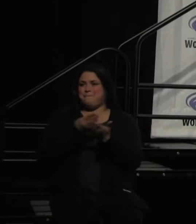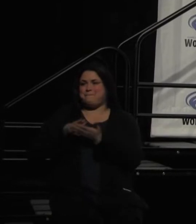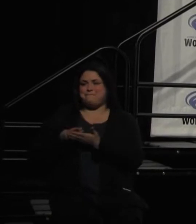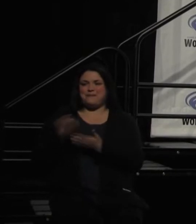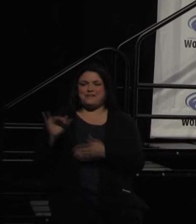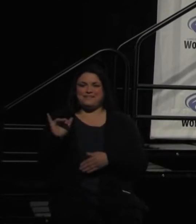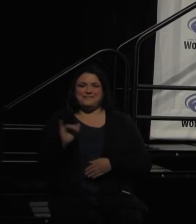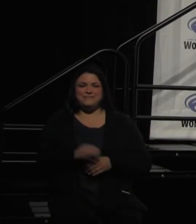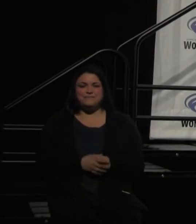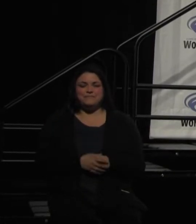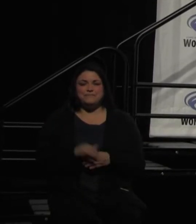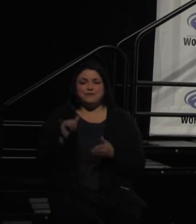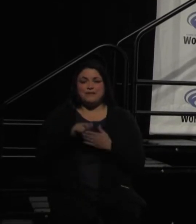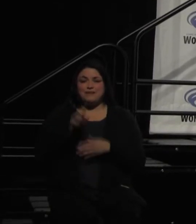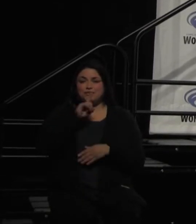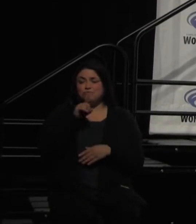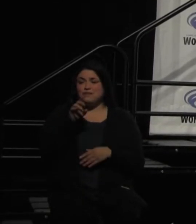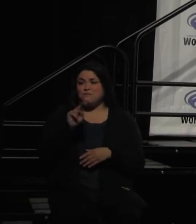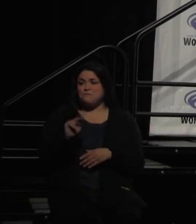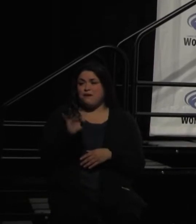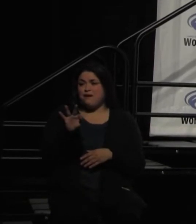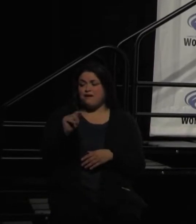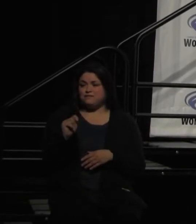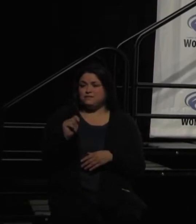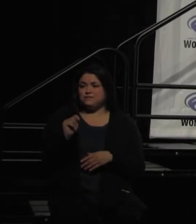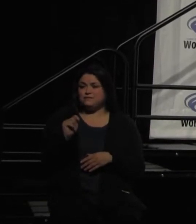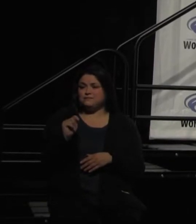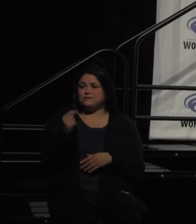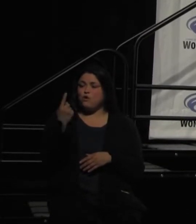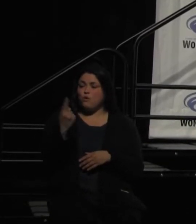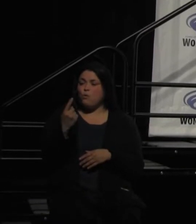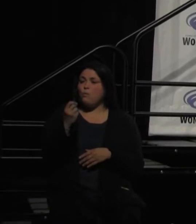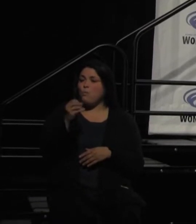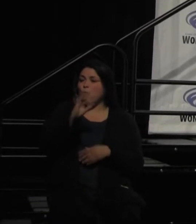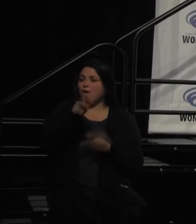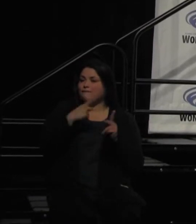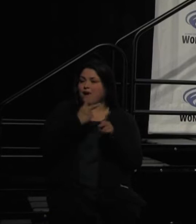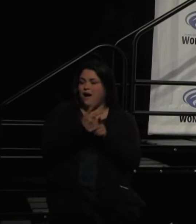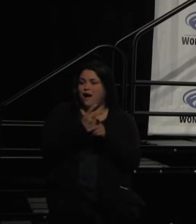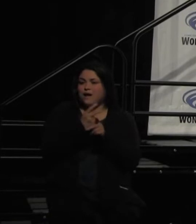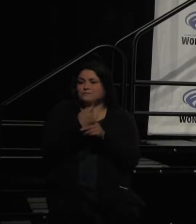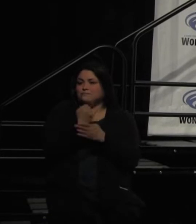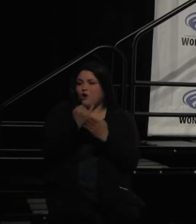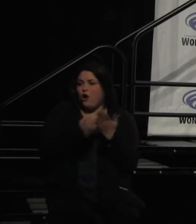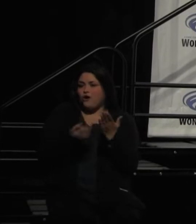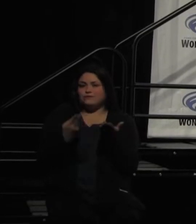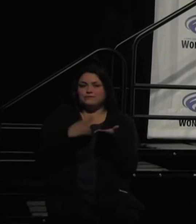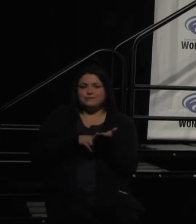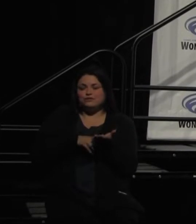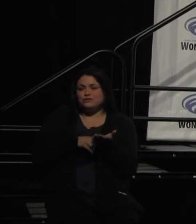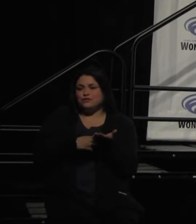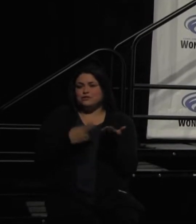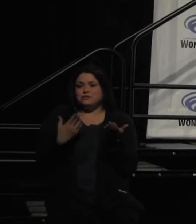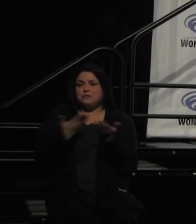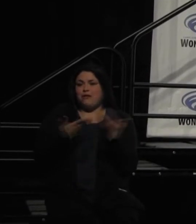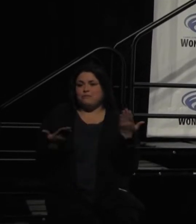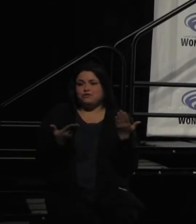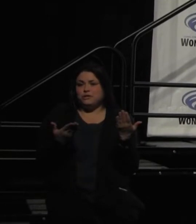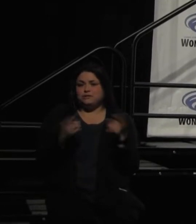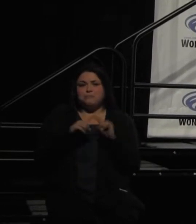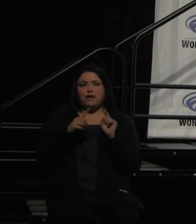that's really what an NFT is. It's a one-of-a-kind piece of art, signature, object, but